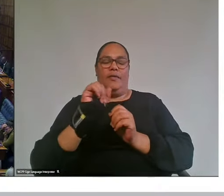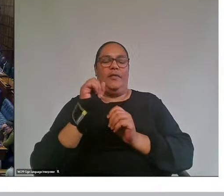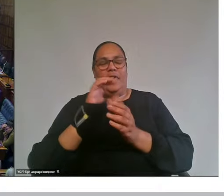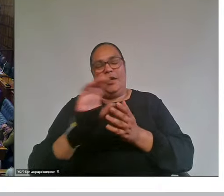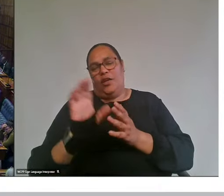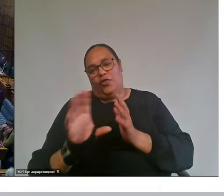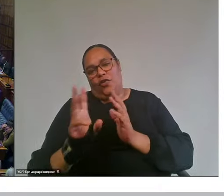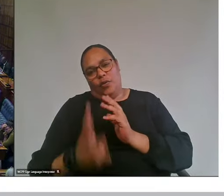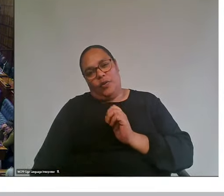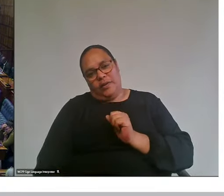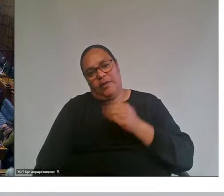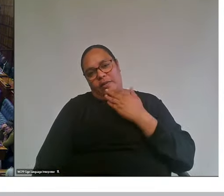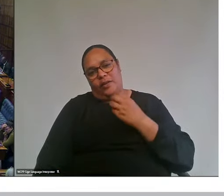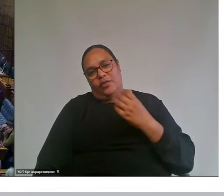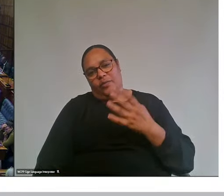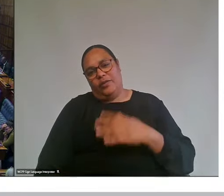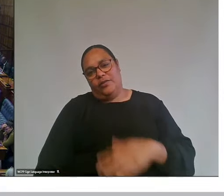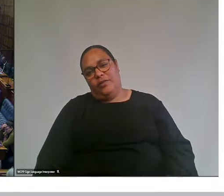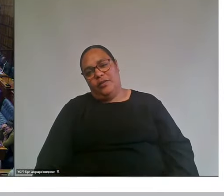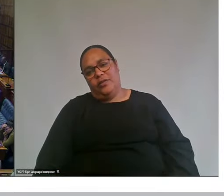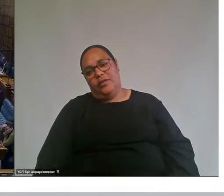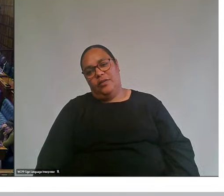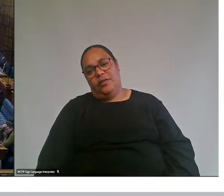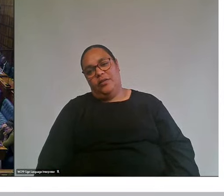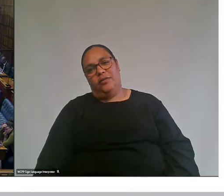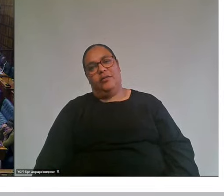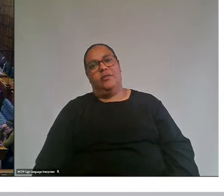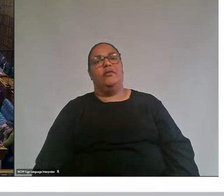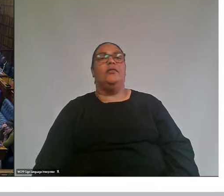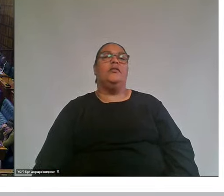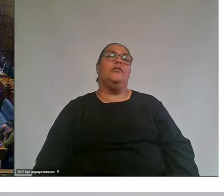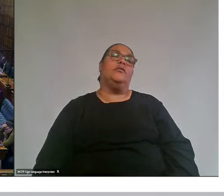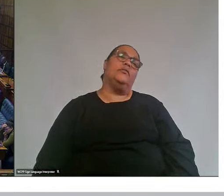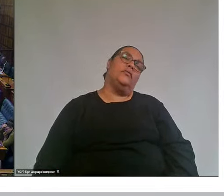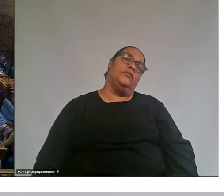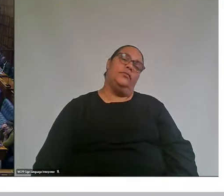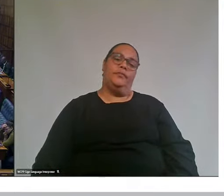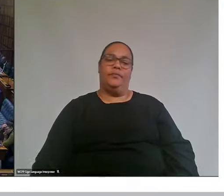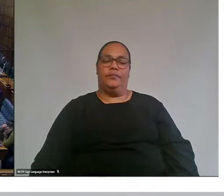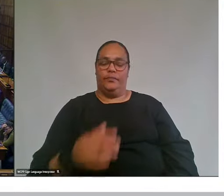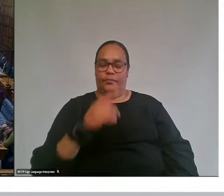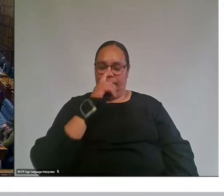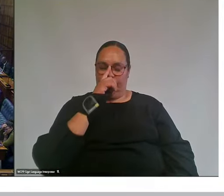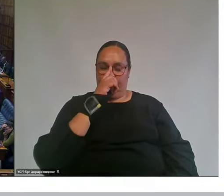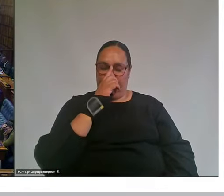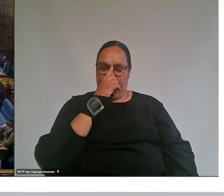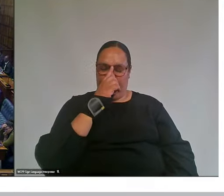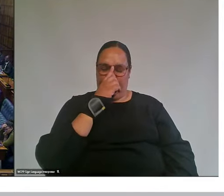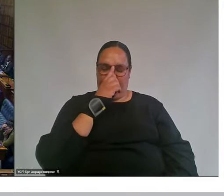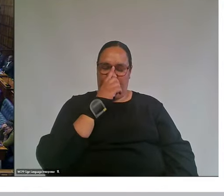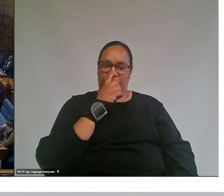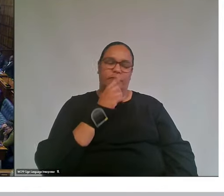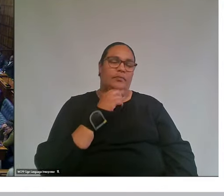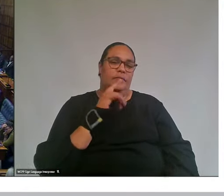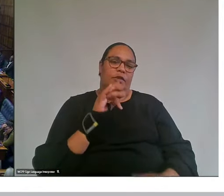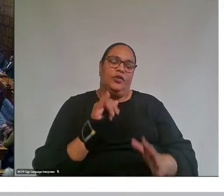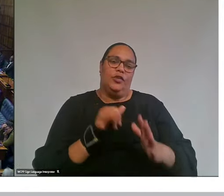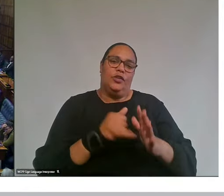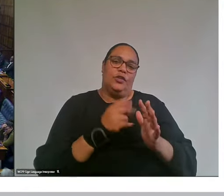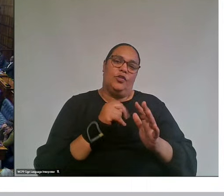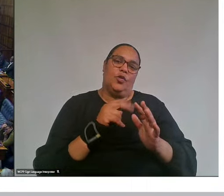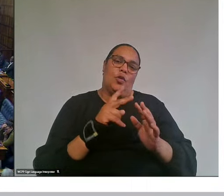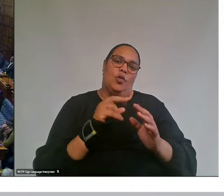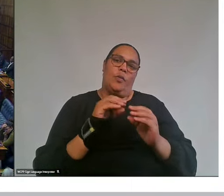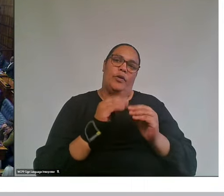category thank you so much just just to for member just to be sure that your